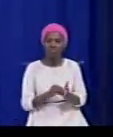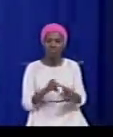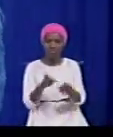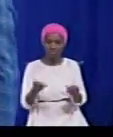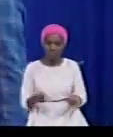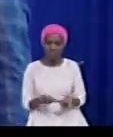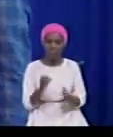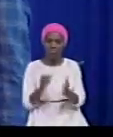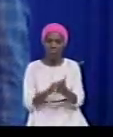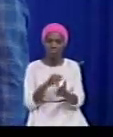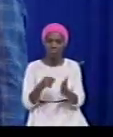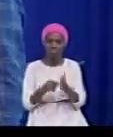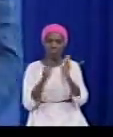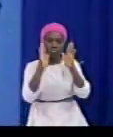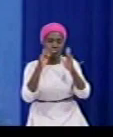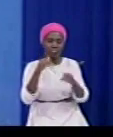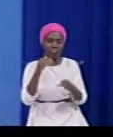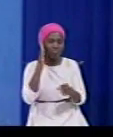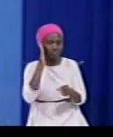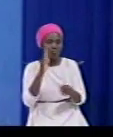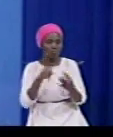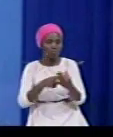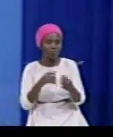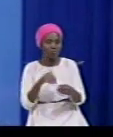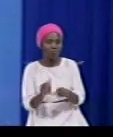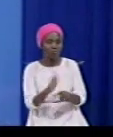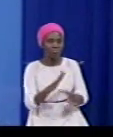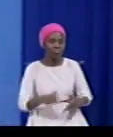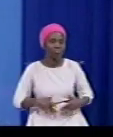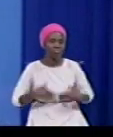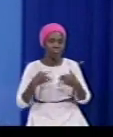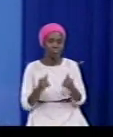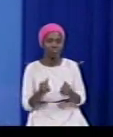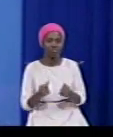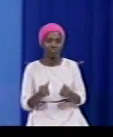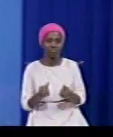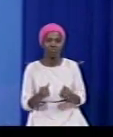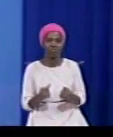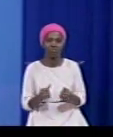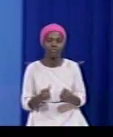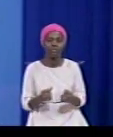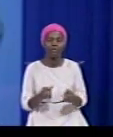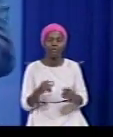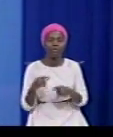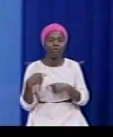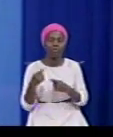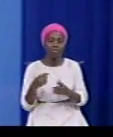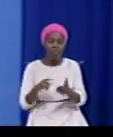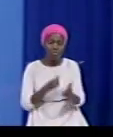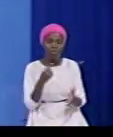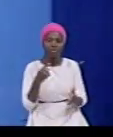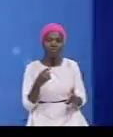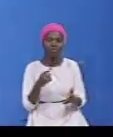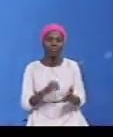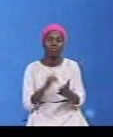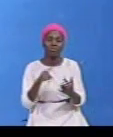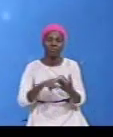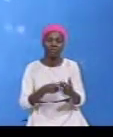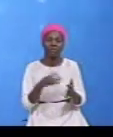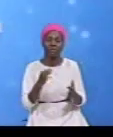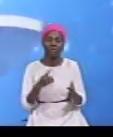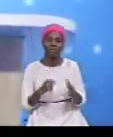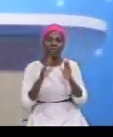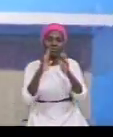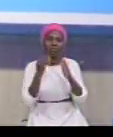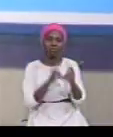lives. One is the commencement of the encounter of the wonder to the wonders of the Lord. Two, I'm talking